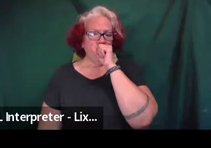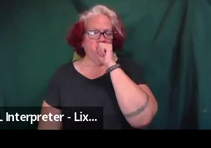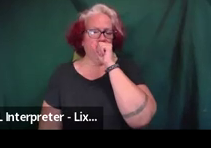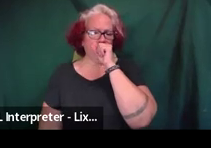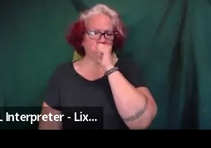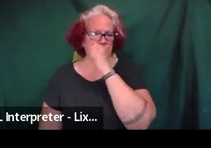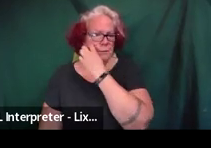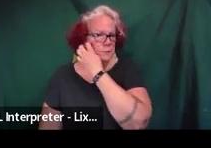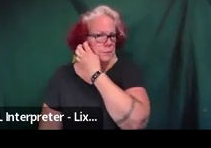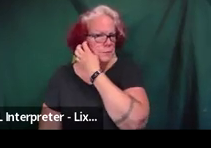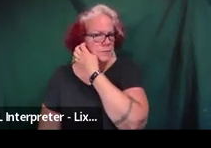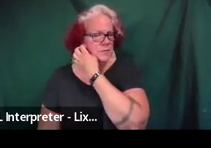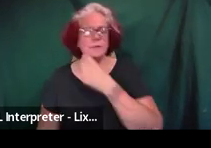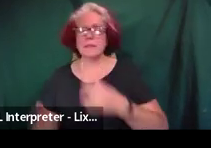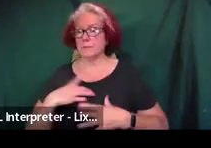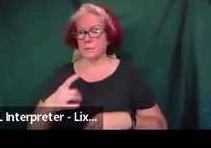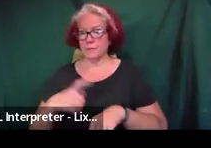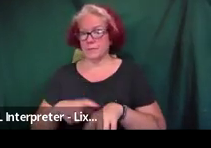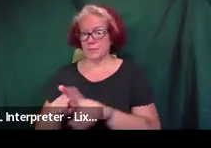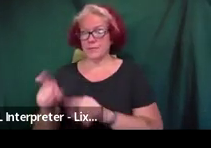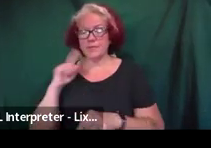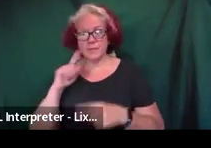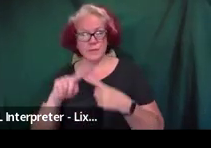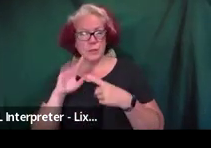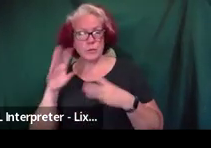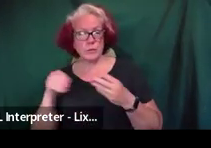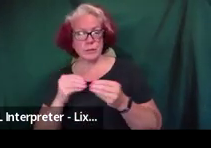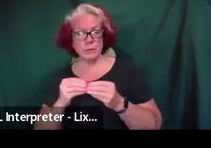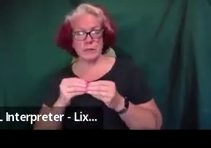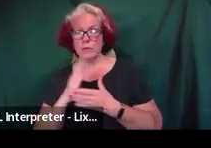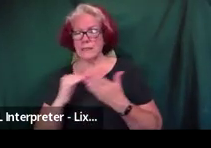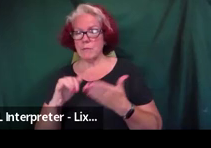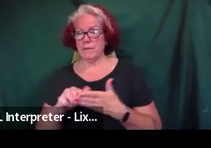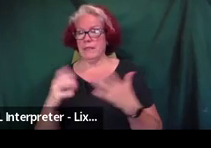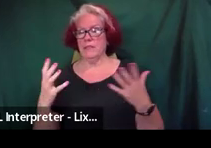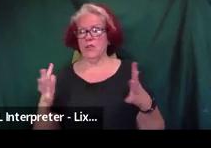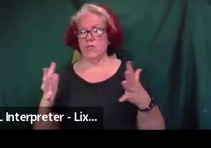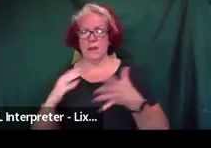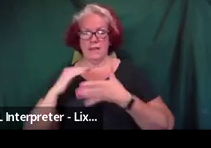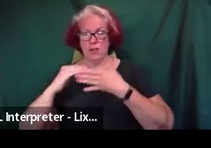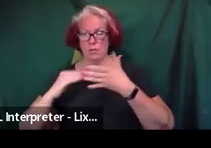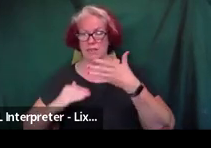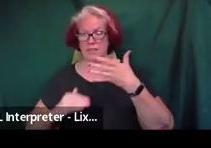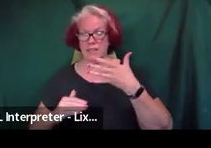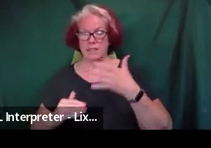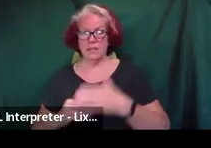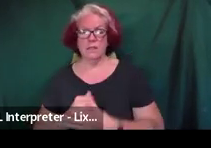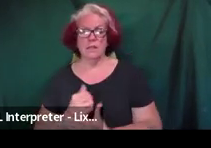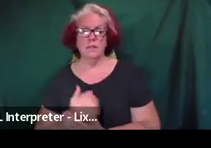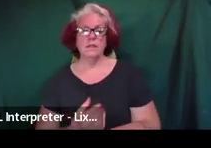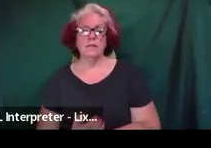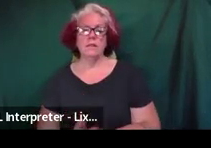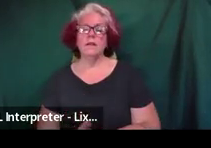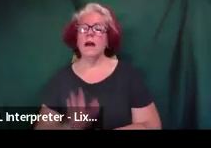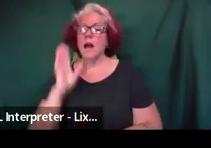In the essence of time as well, I think we've talked a little bit around some of these issues that are listed in section 6. I will